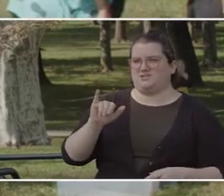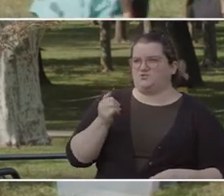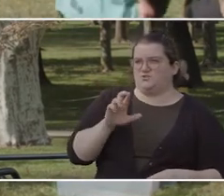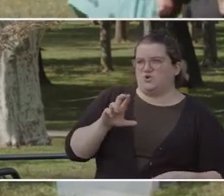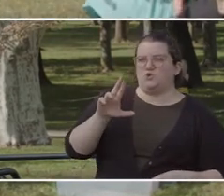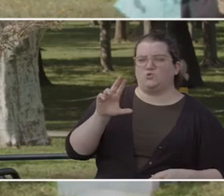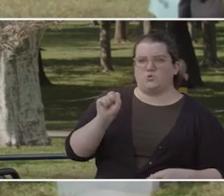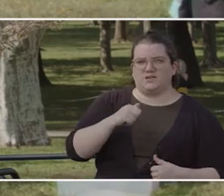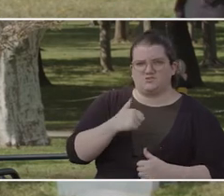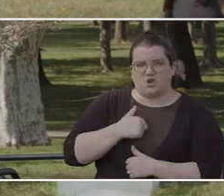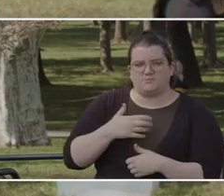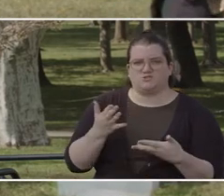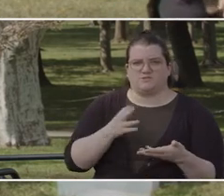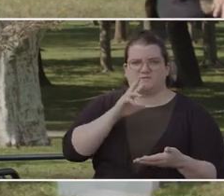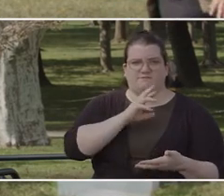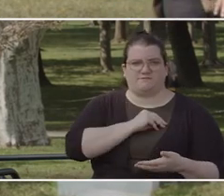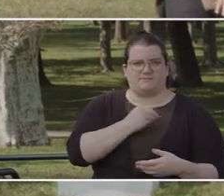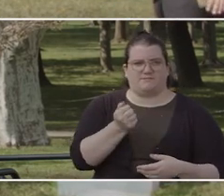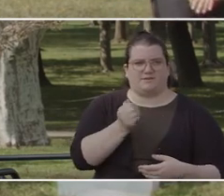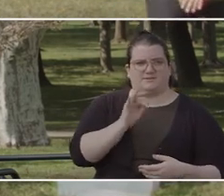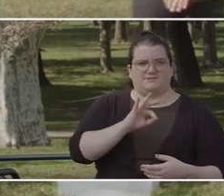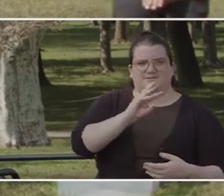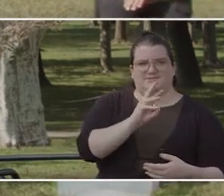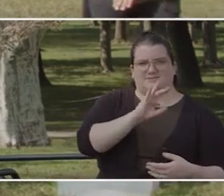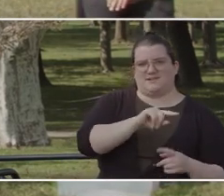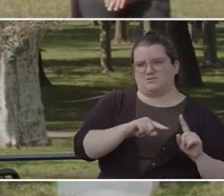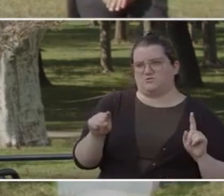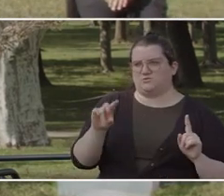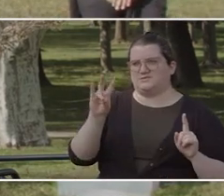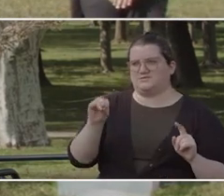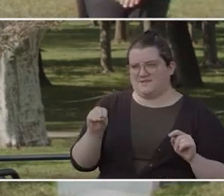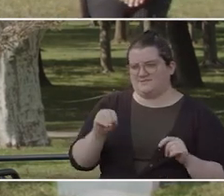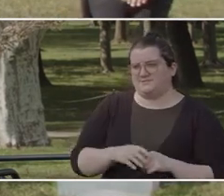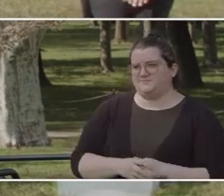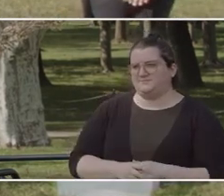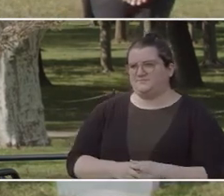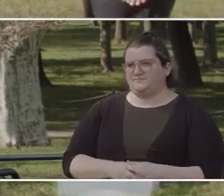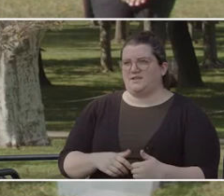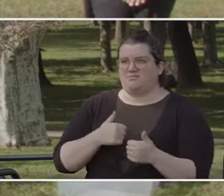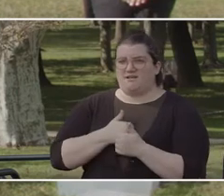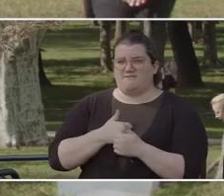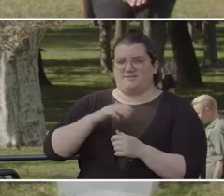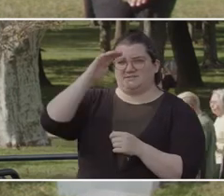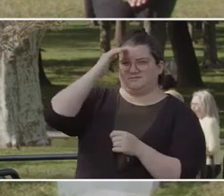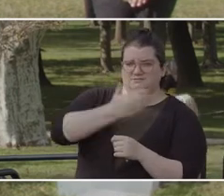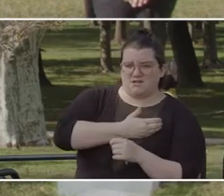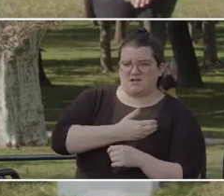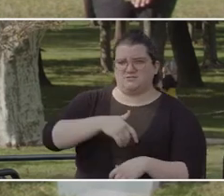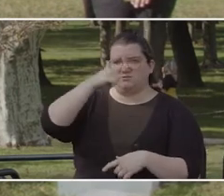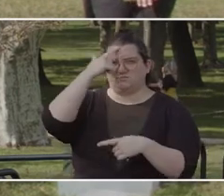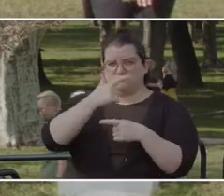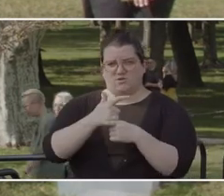States Army, served in Vietnam, 1969 to 1970, loving son,